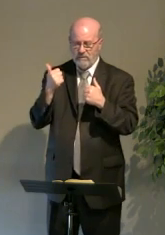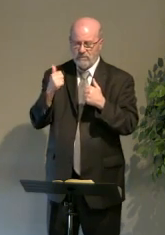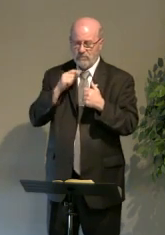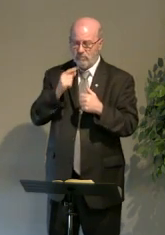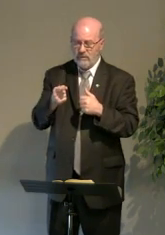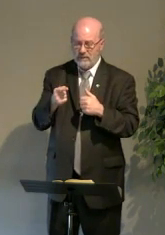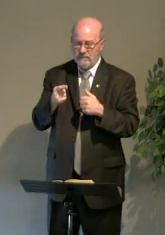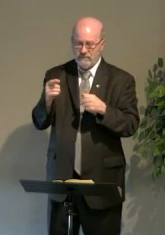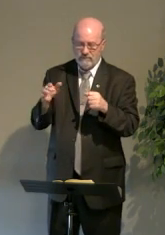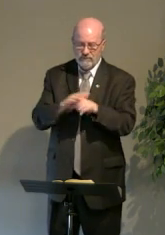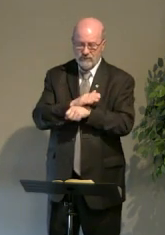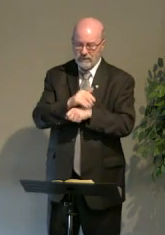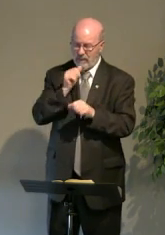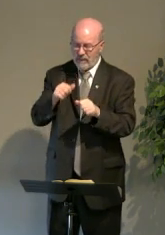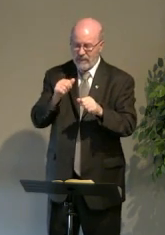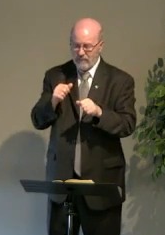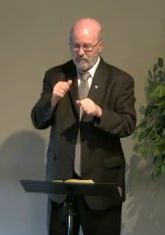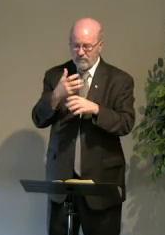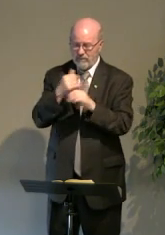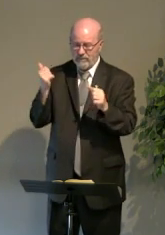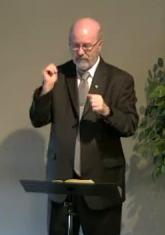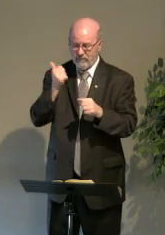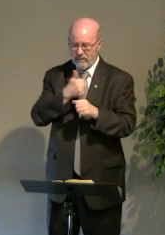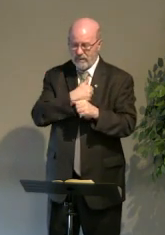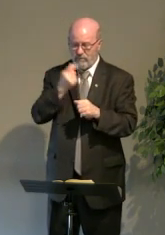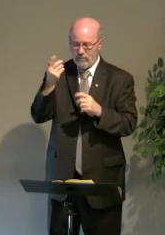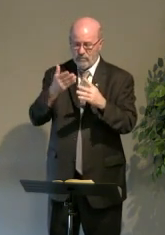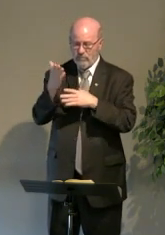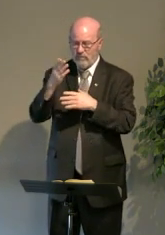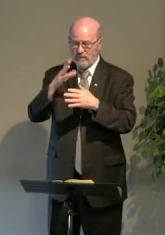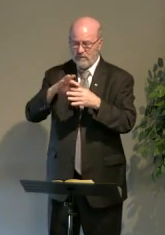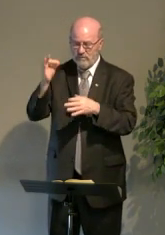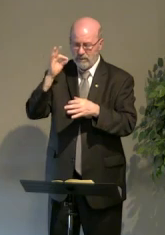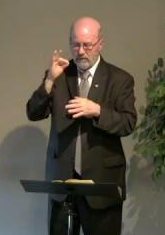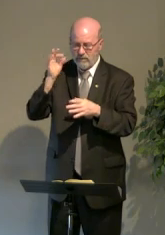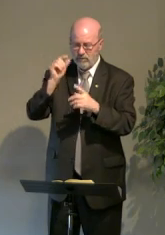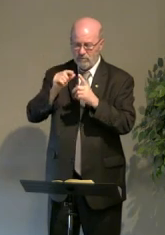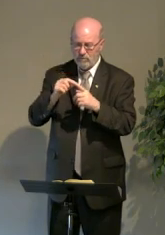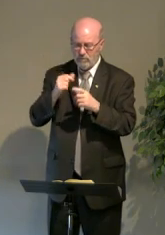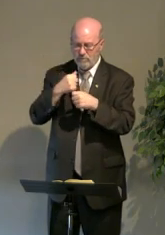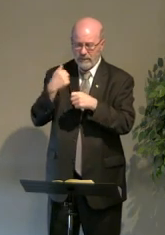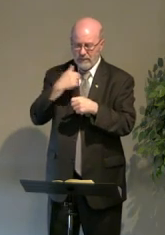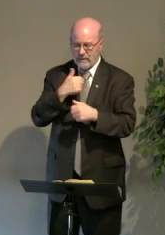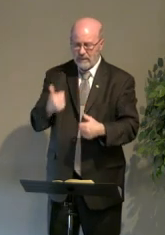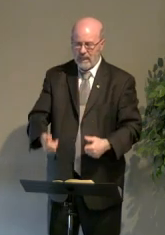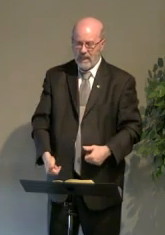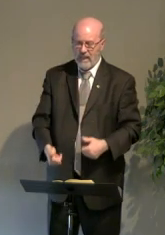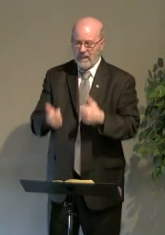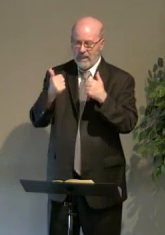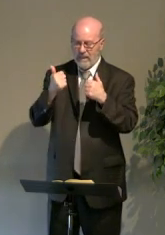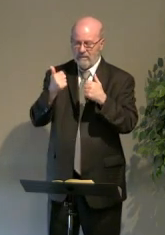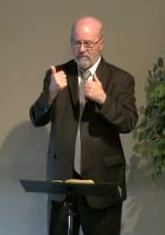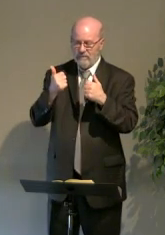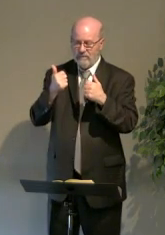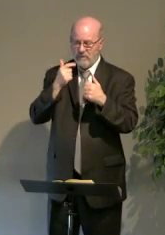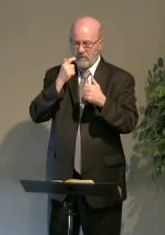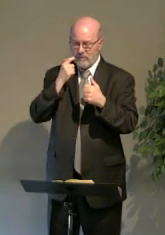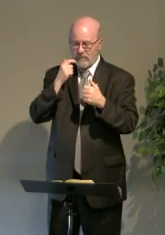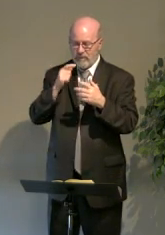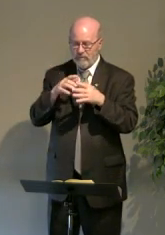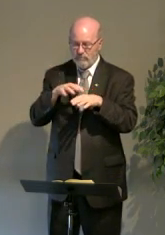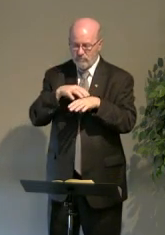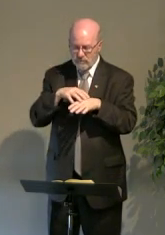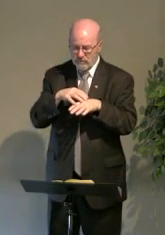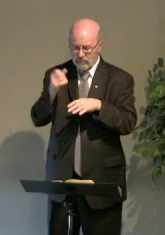literally completely unable of saving ourselves, and you, through the Spirit, through your word, quickened that dead soul, and it began to quiver